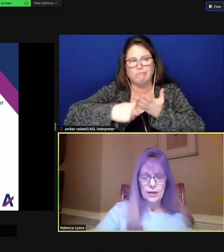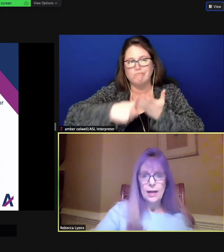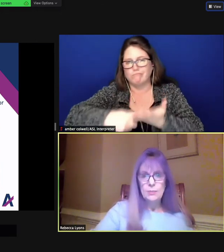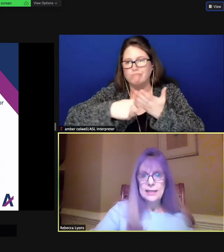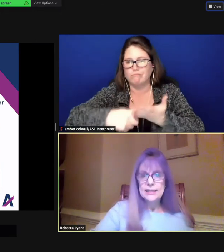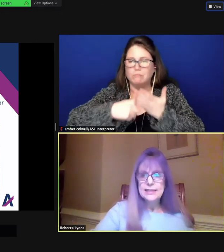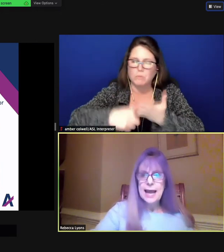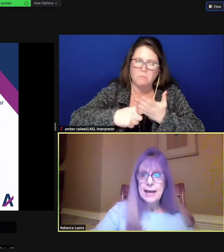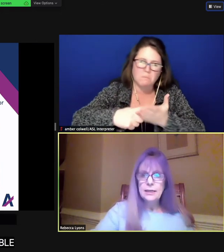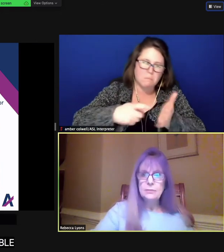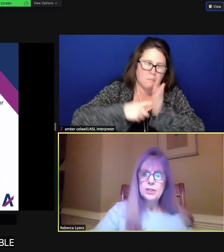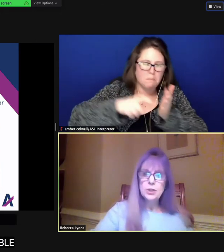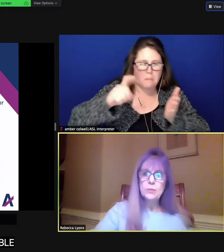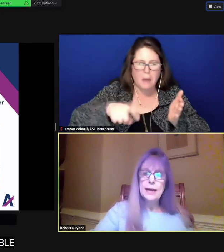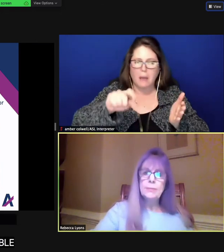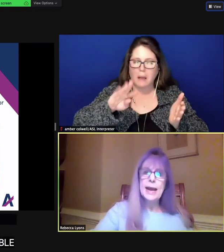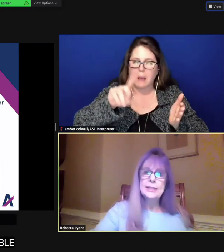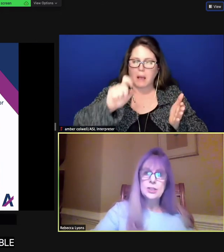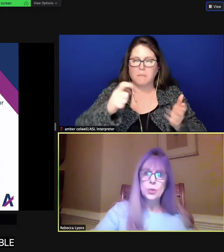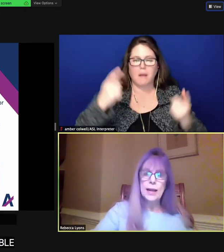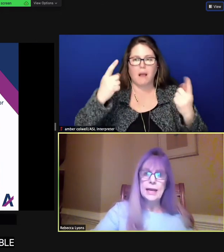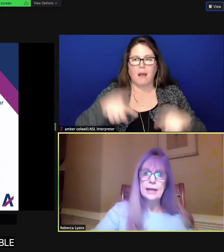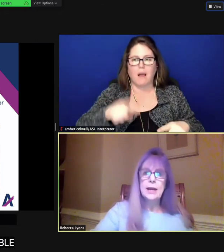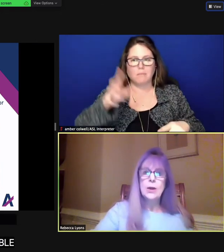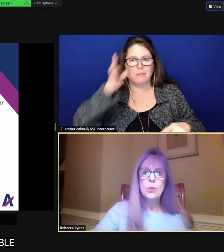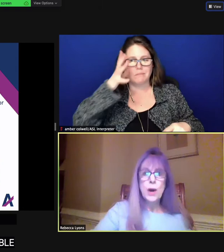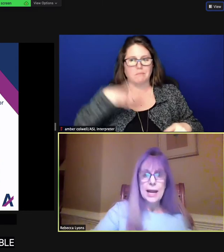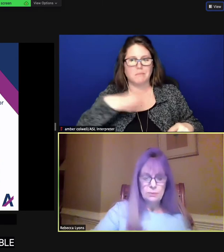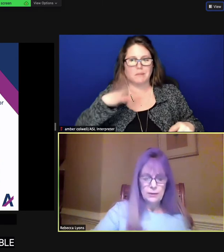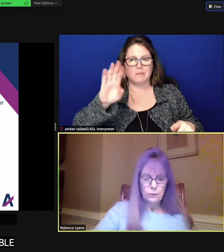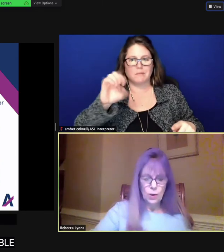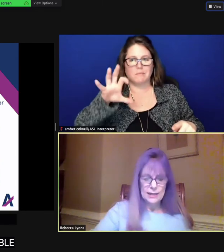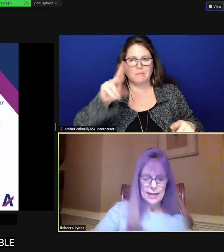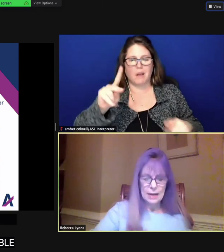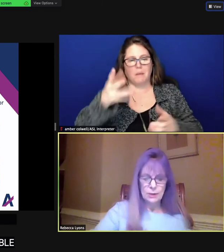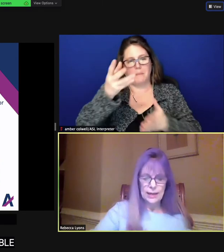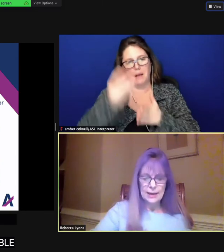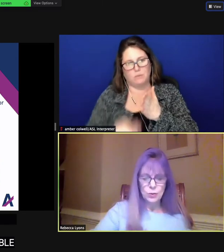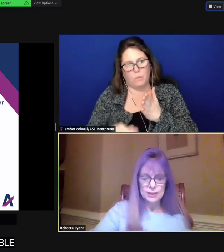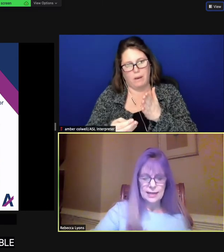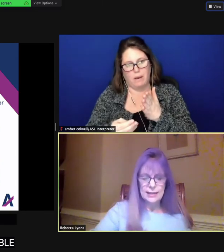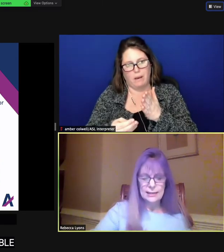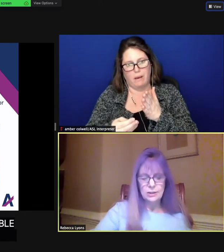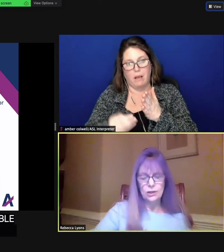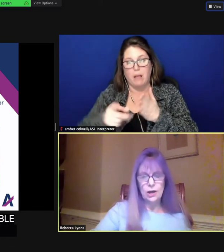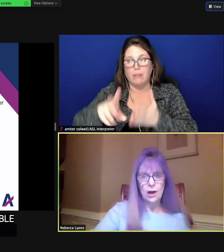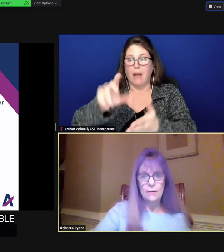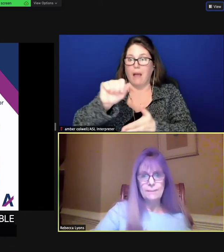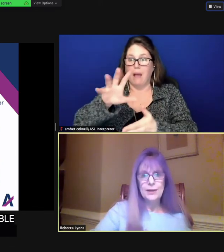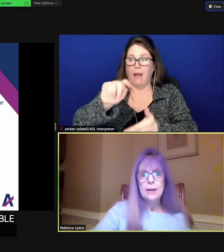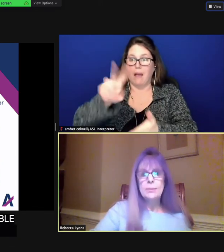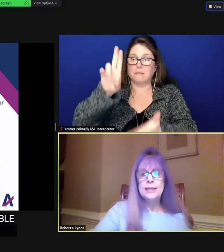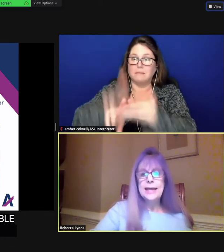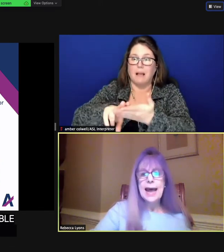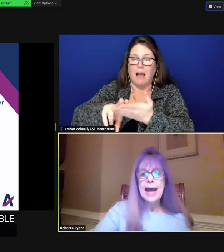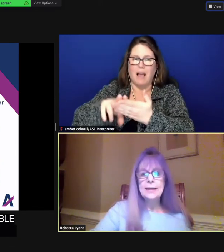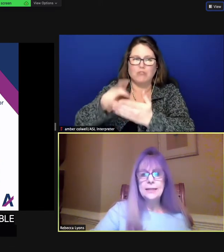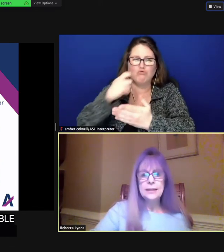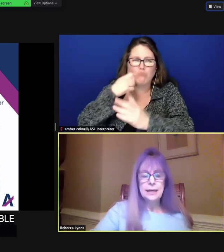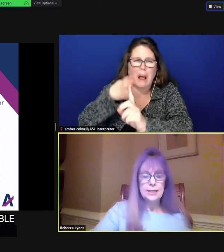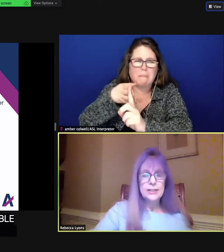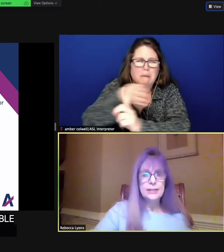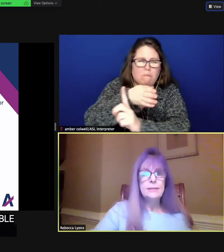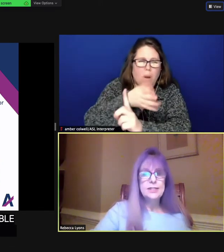account. But sadly, Mr. Beck passed away right before the ABLE Act was signed into law. But the